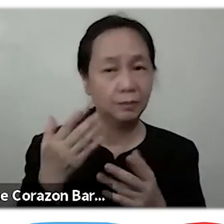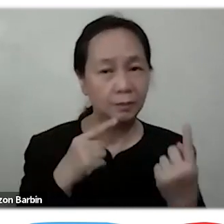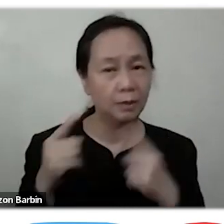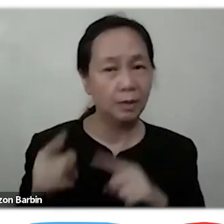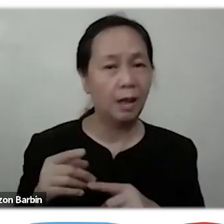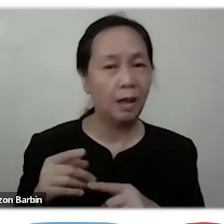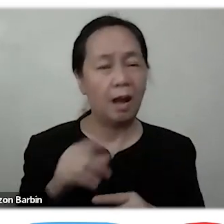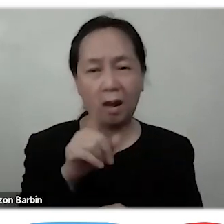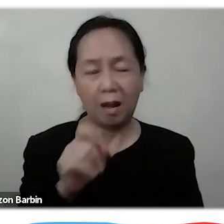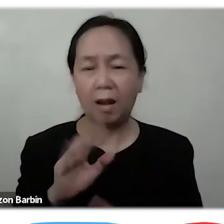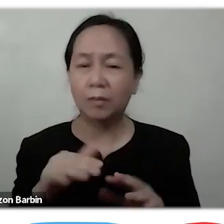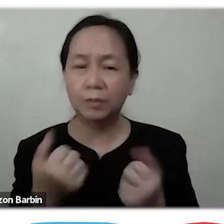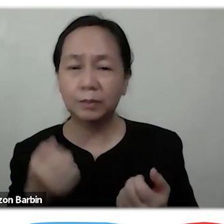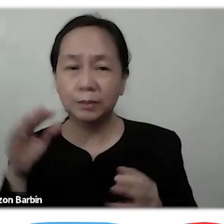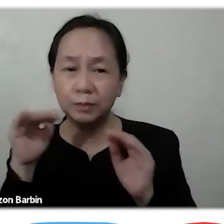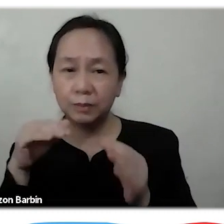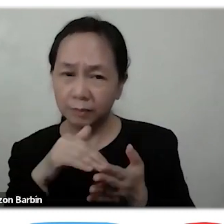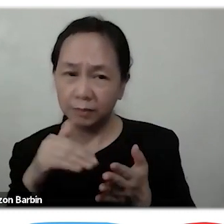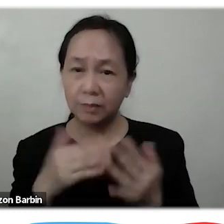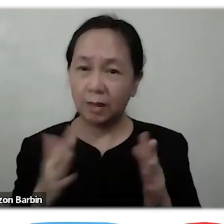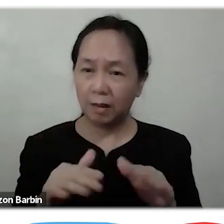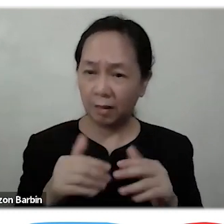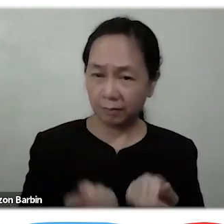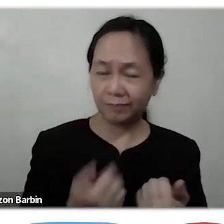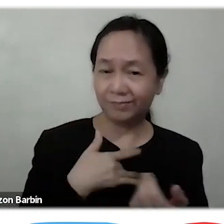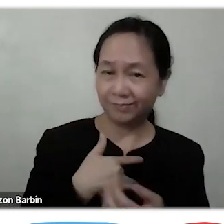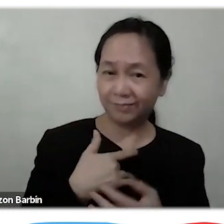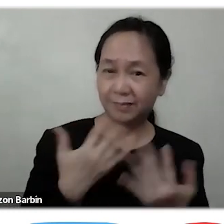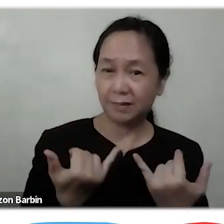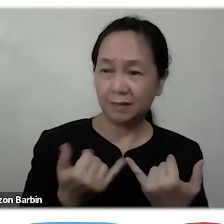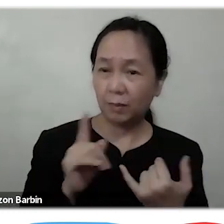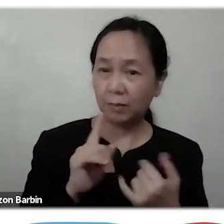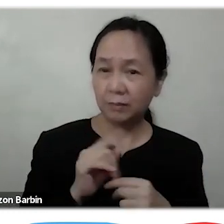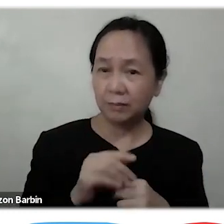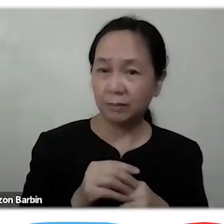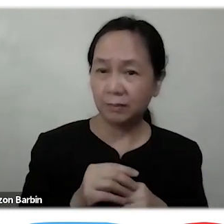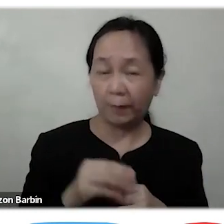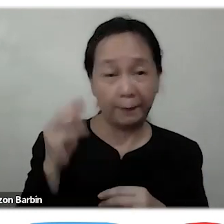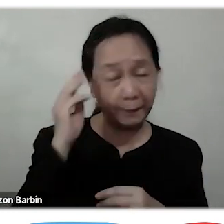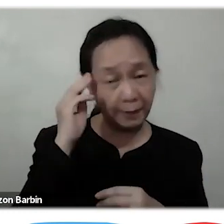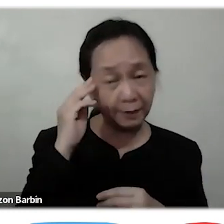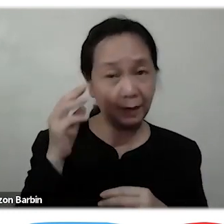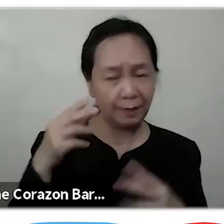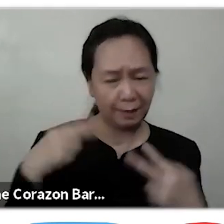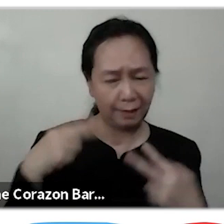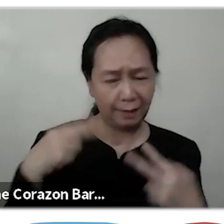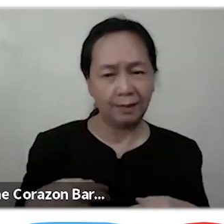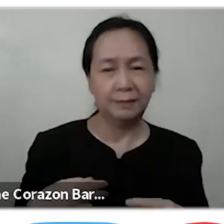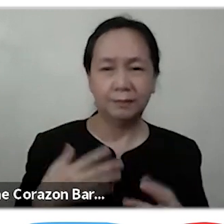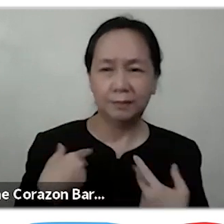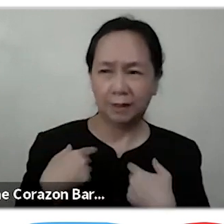how my education is going on, how I'm feeling, what is my mental health condition, and so many things that I